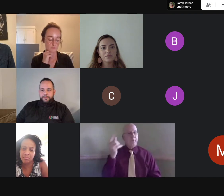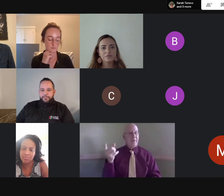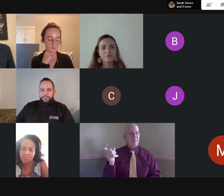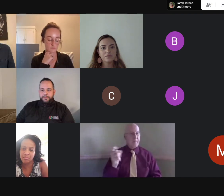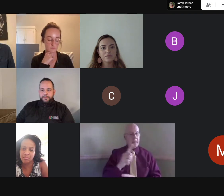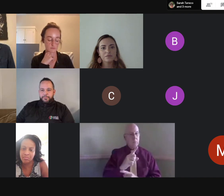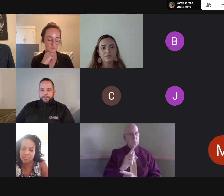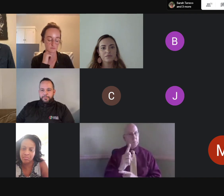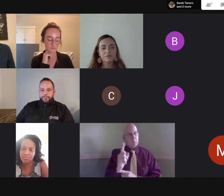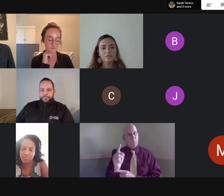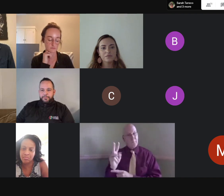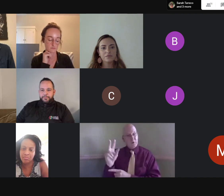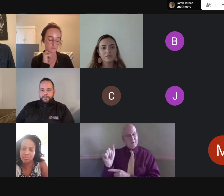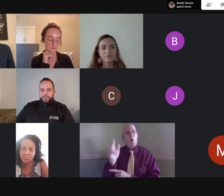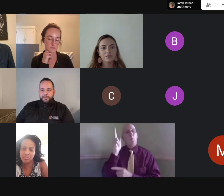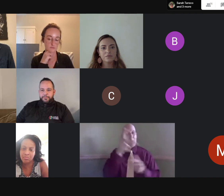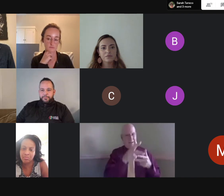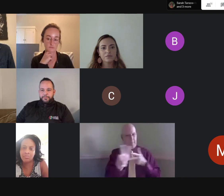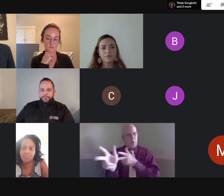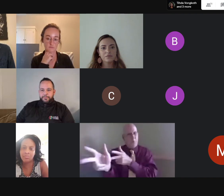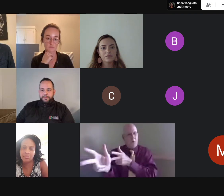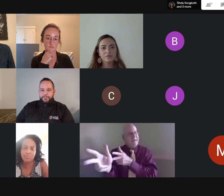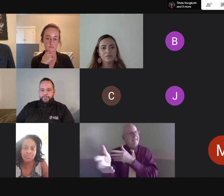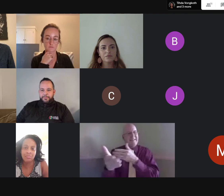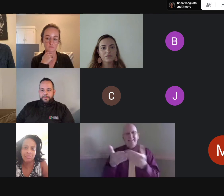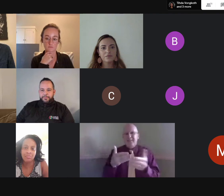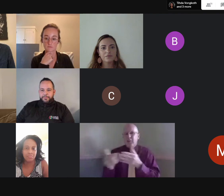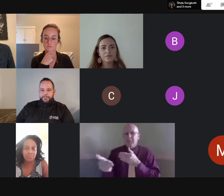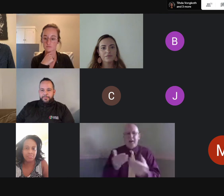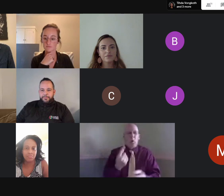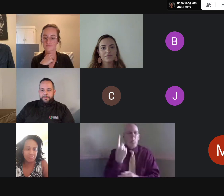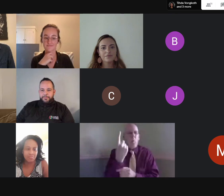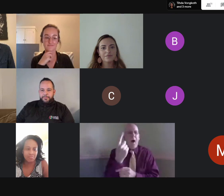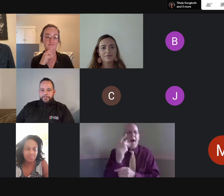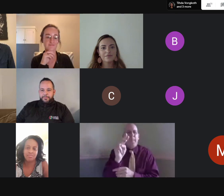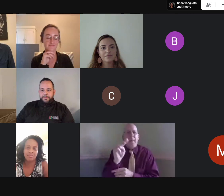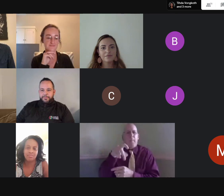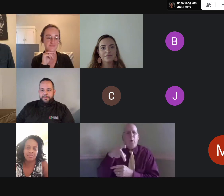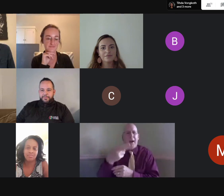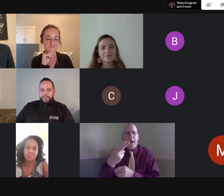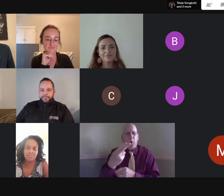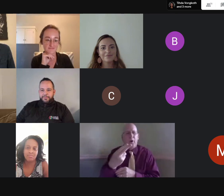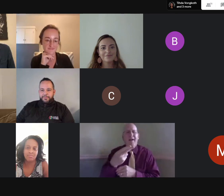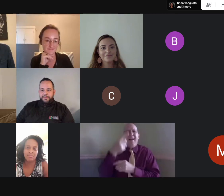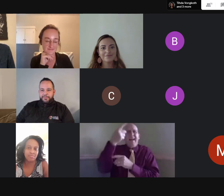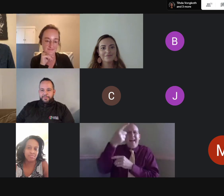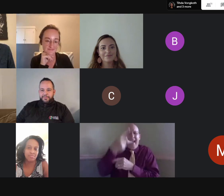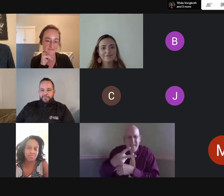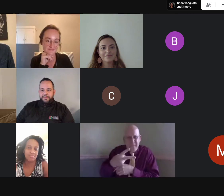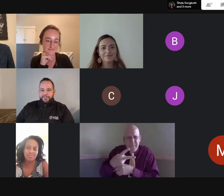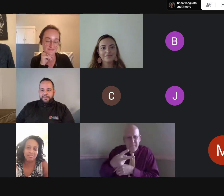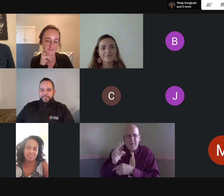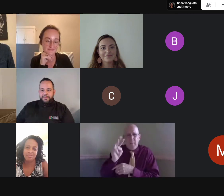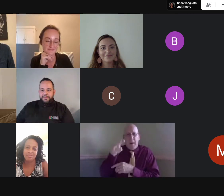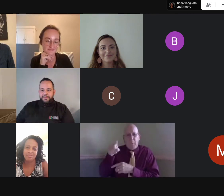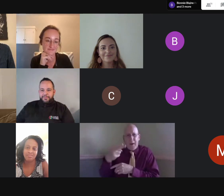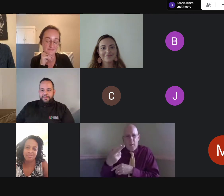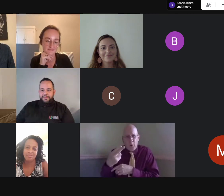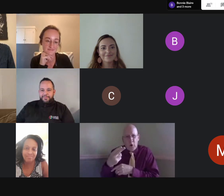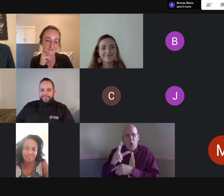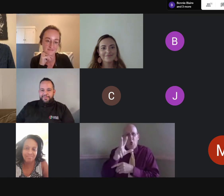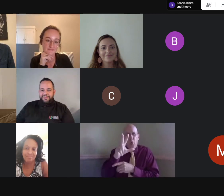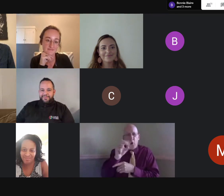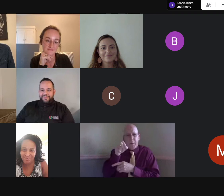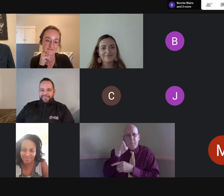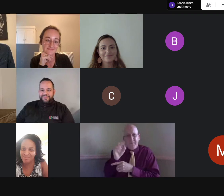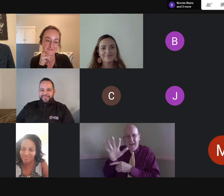Virginia, you will get pulled over. It doesn't matter if it's 1 mile. It doesn't matter if it's half a mile above the speed limit. You